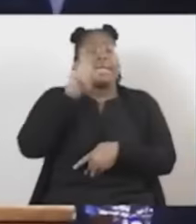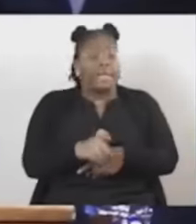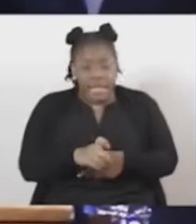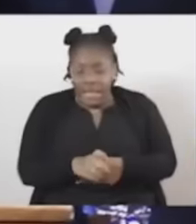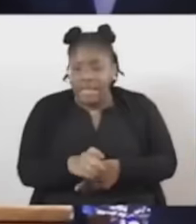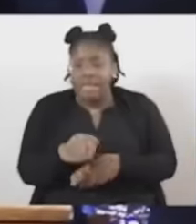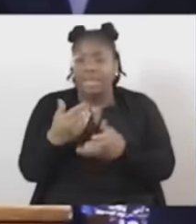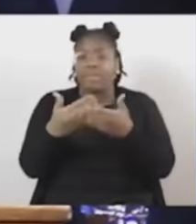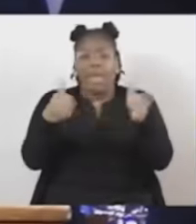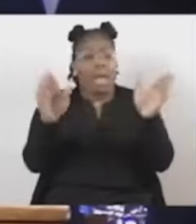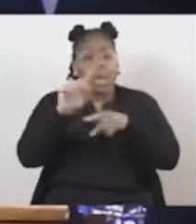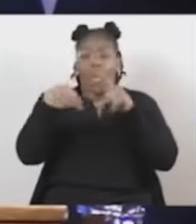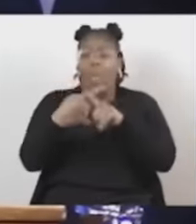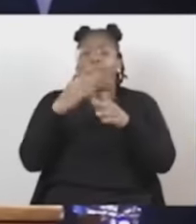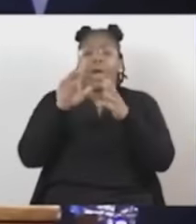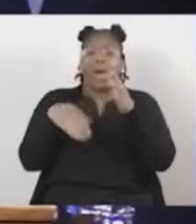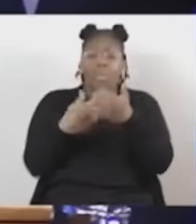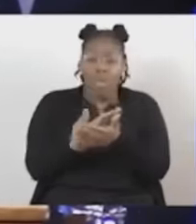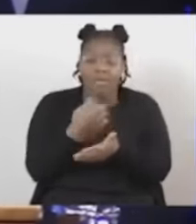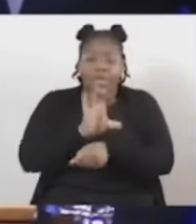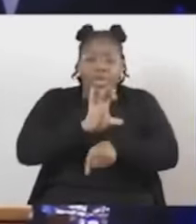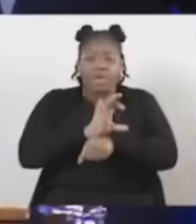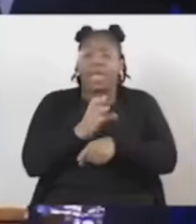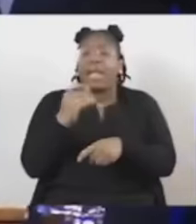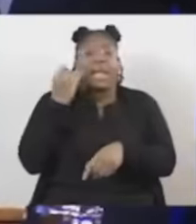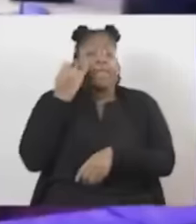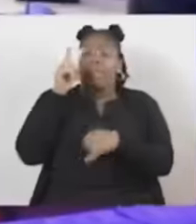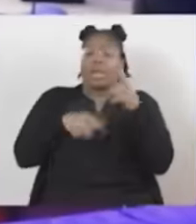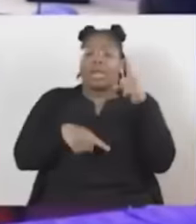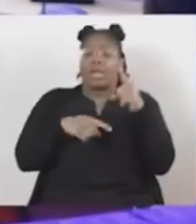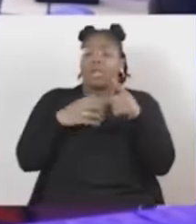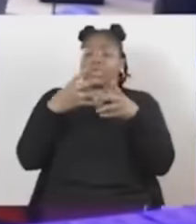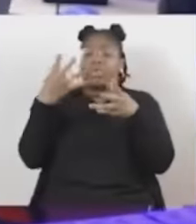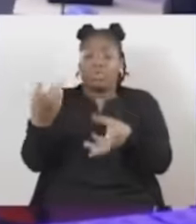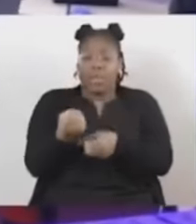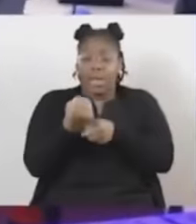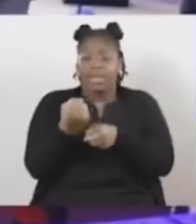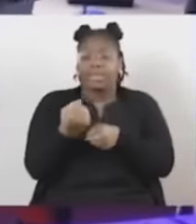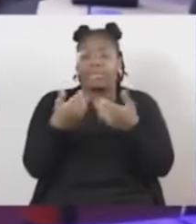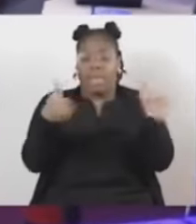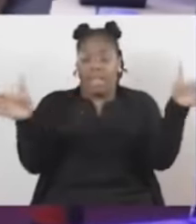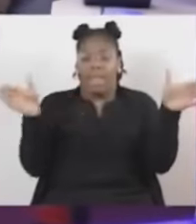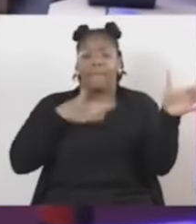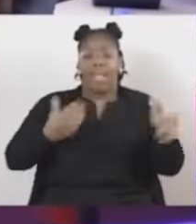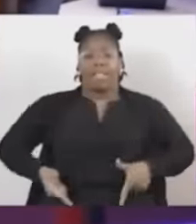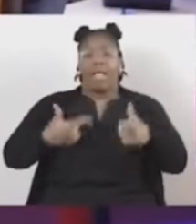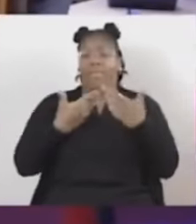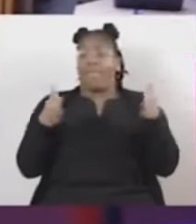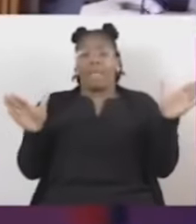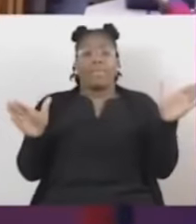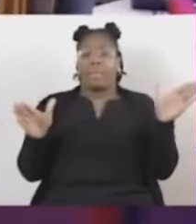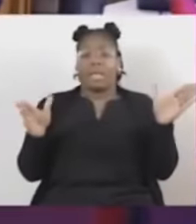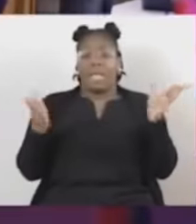And if I can't trust being ugly around people who understand that ugly might be my start, but it doesn't have to be